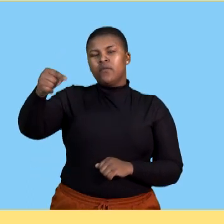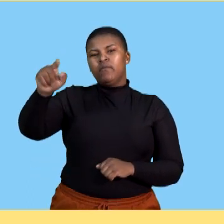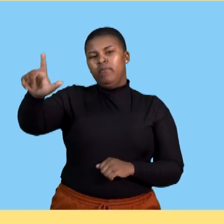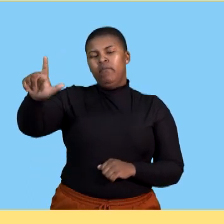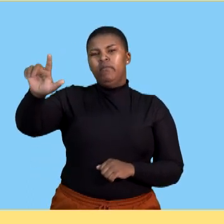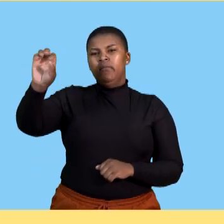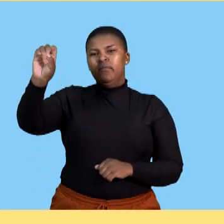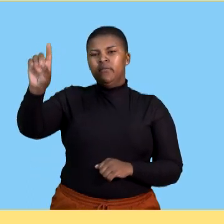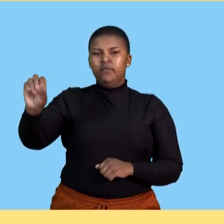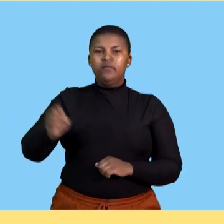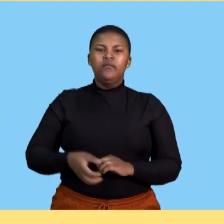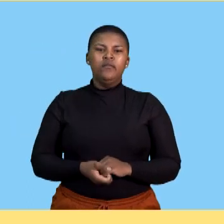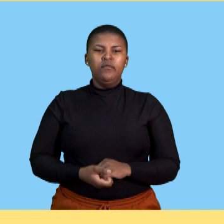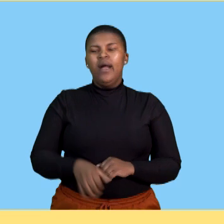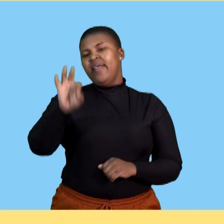35.7%.